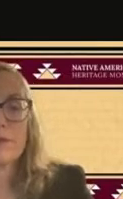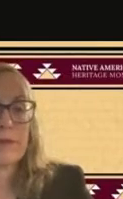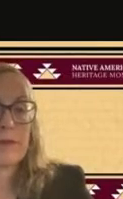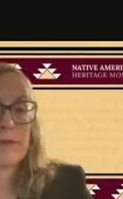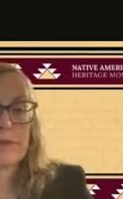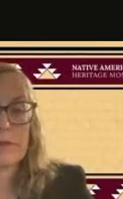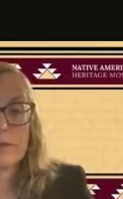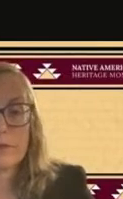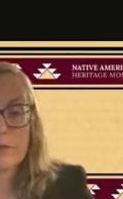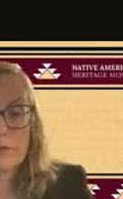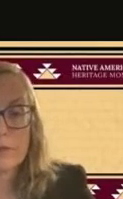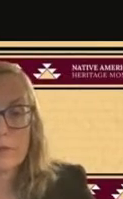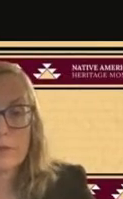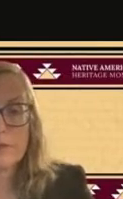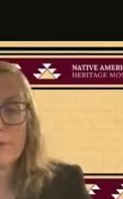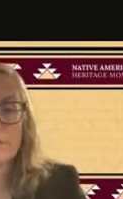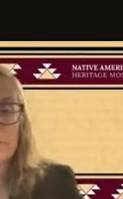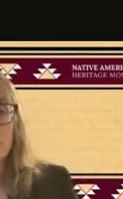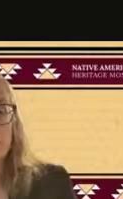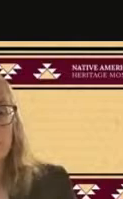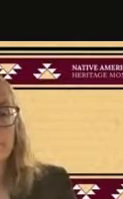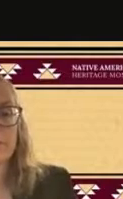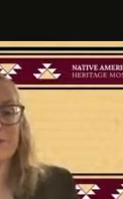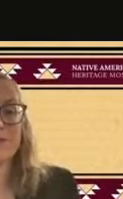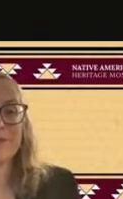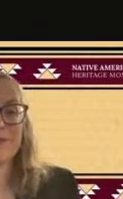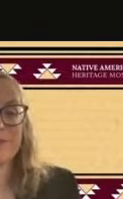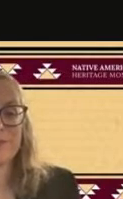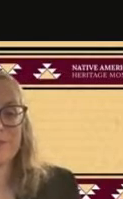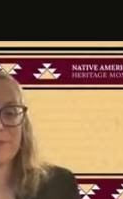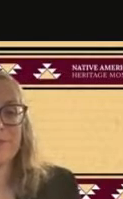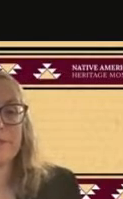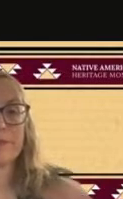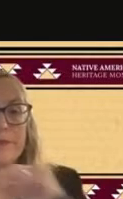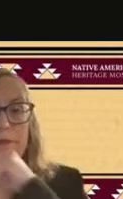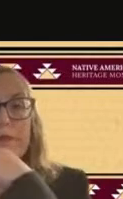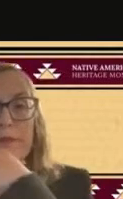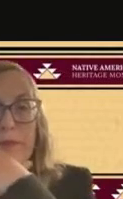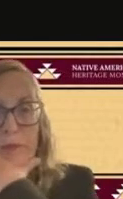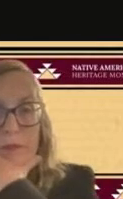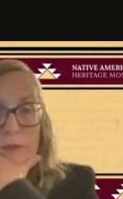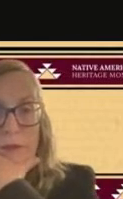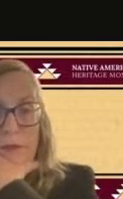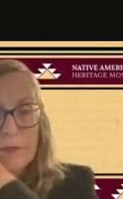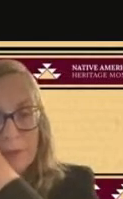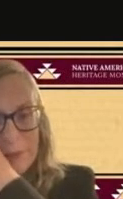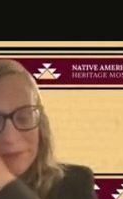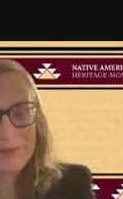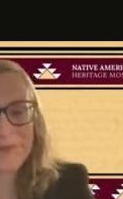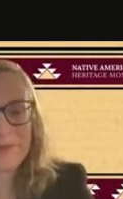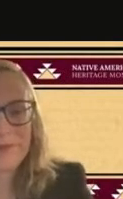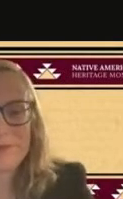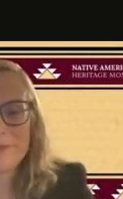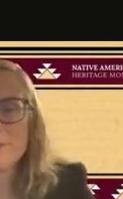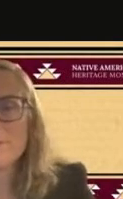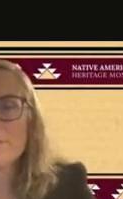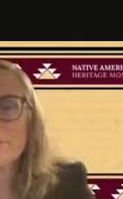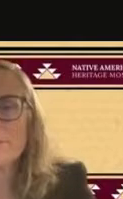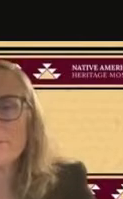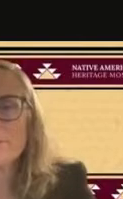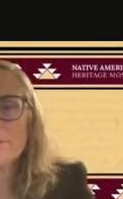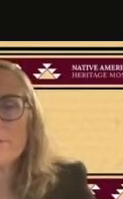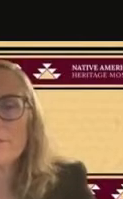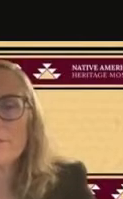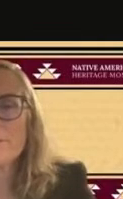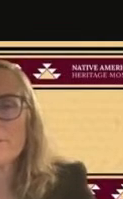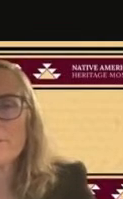Sylvia McDaniel, Director McDaniel, there she is. She is our district's Director of Communications and Community